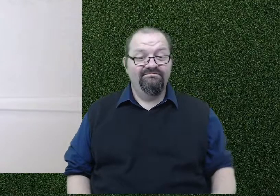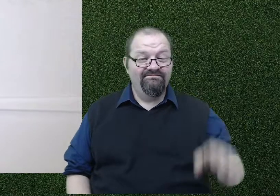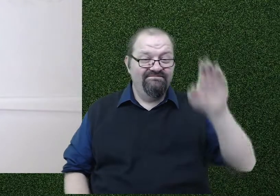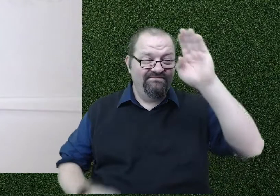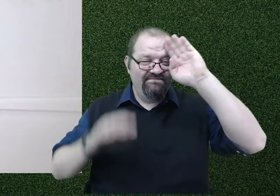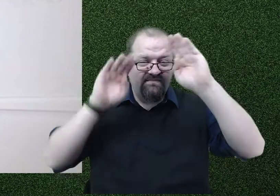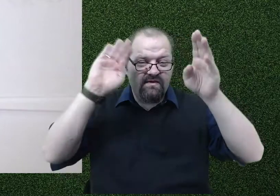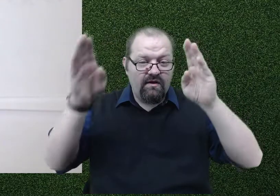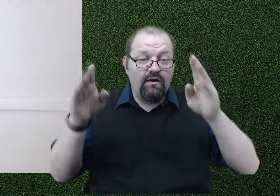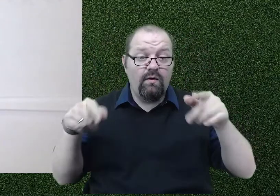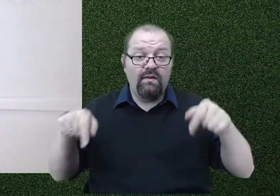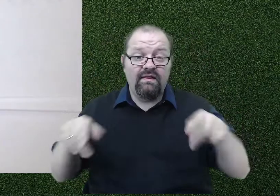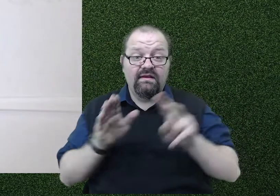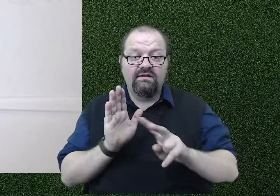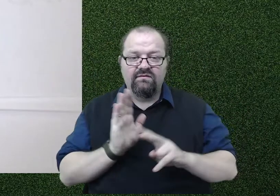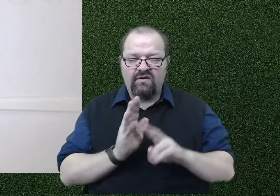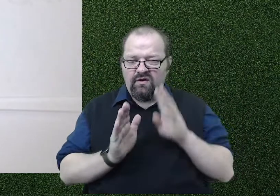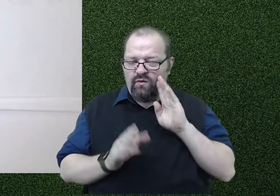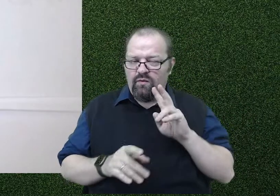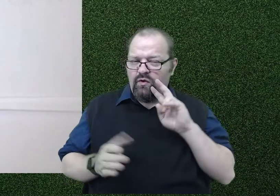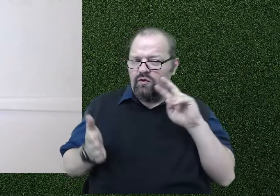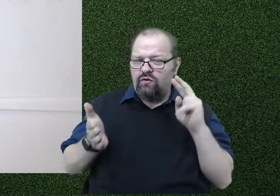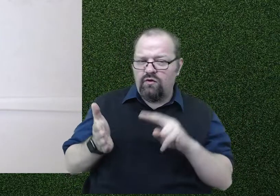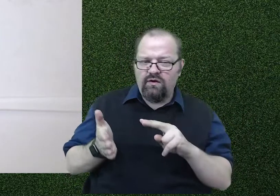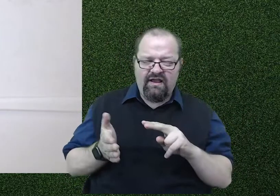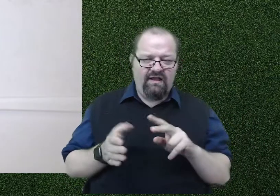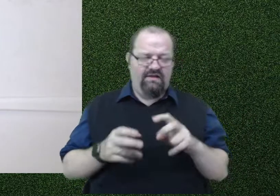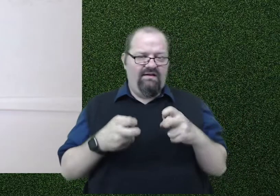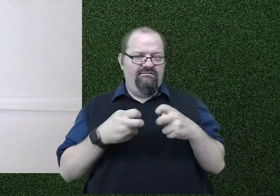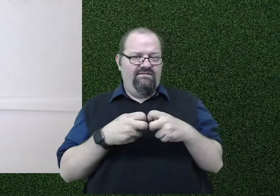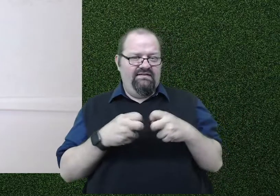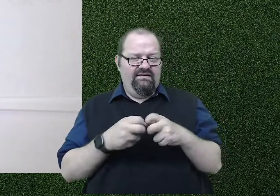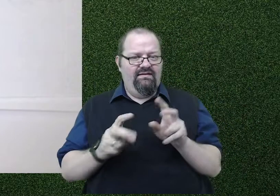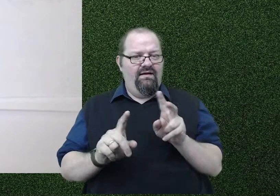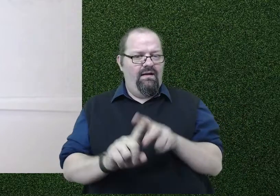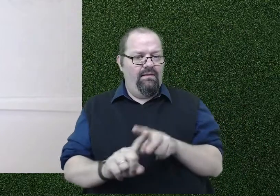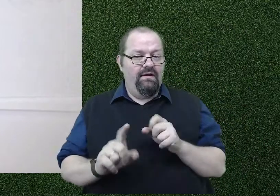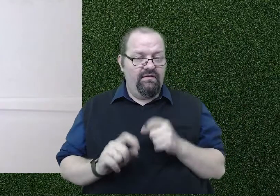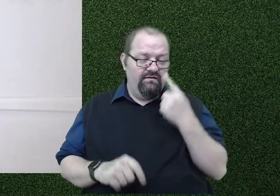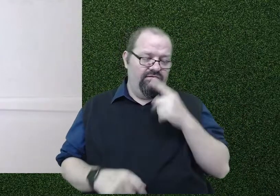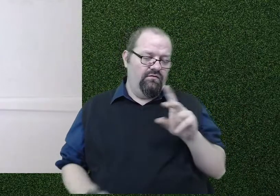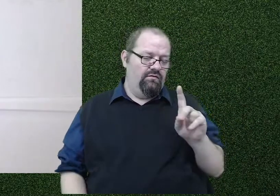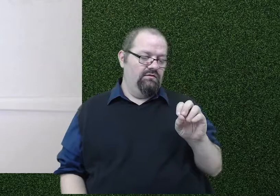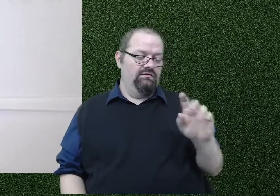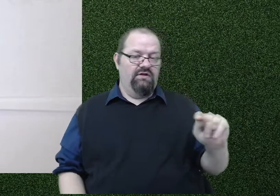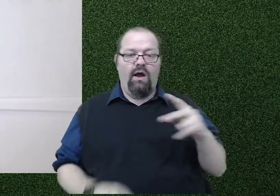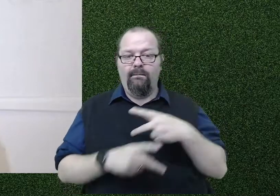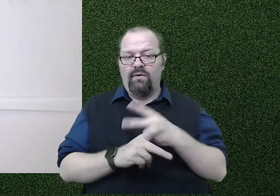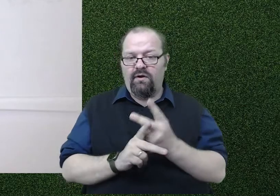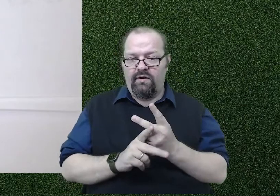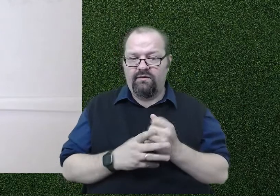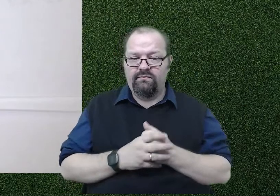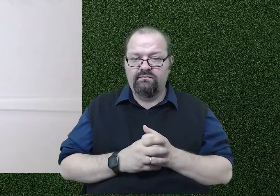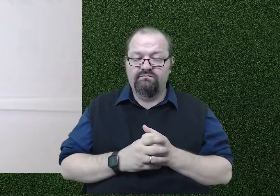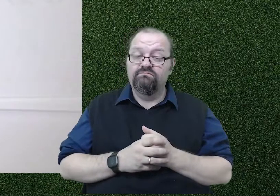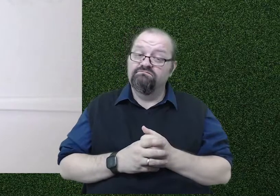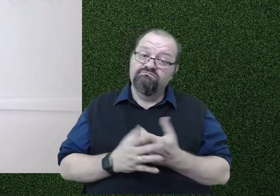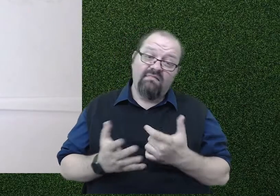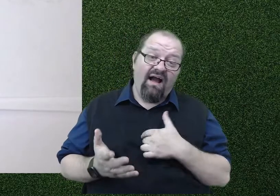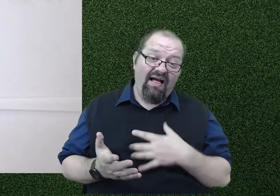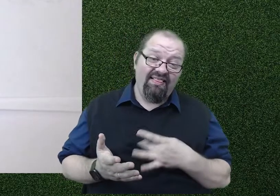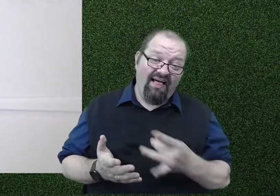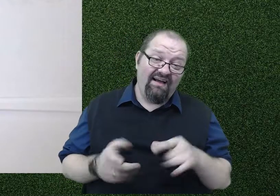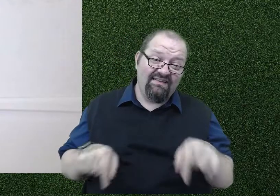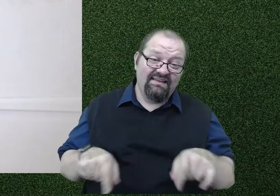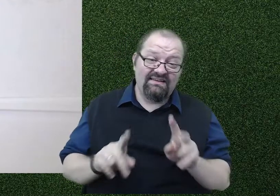Hi guys, in this video we're going to look at a physics application of dot product. I actually like this application a